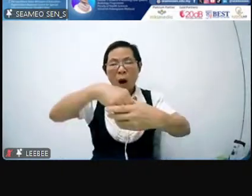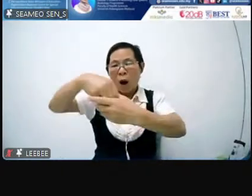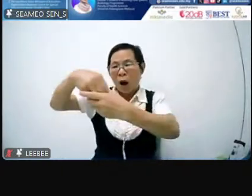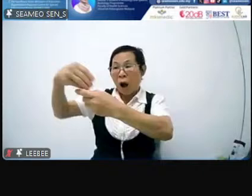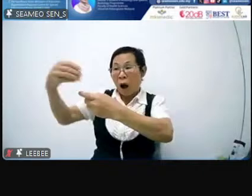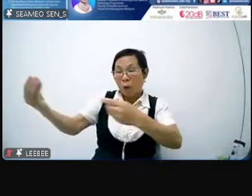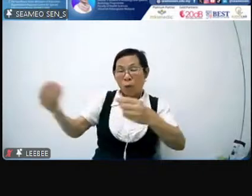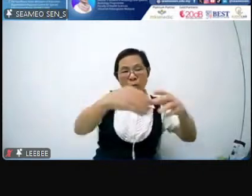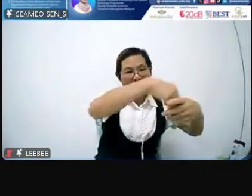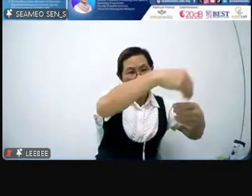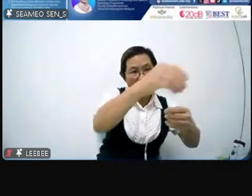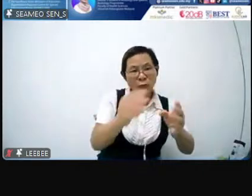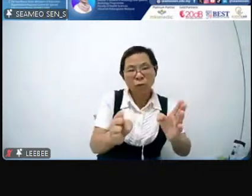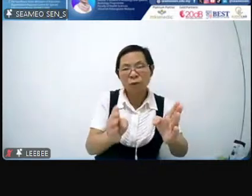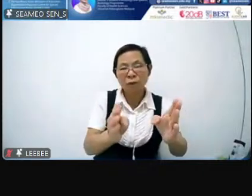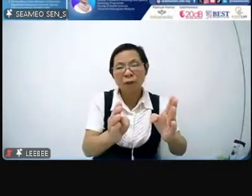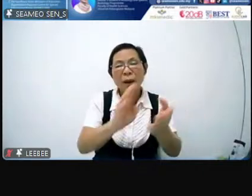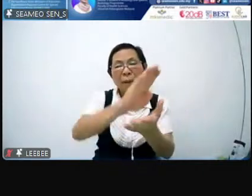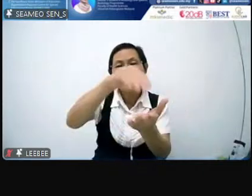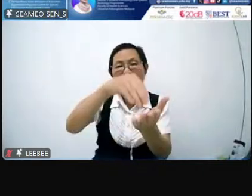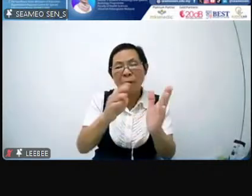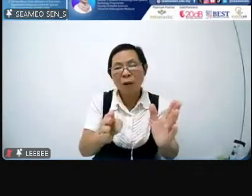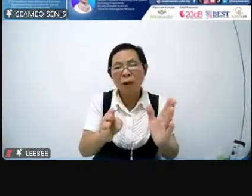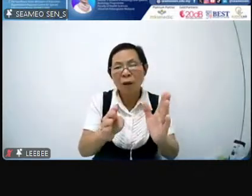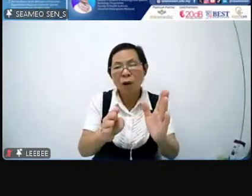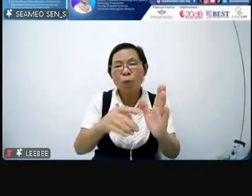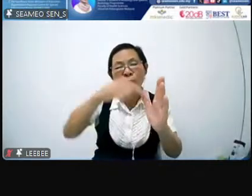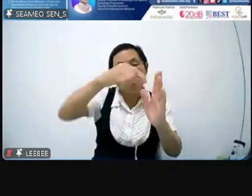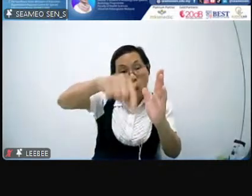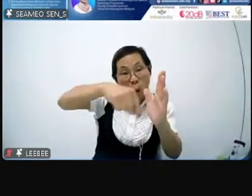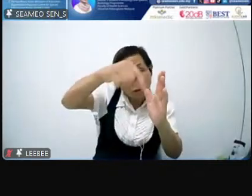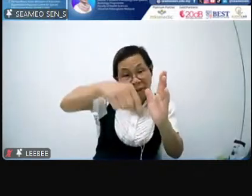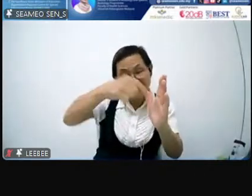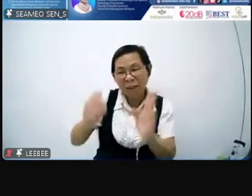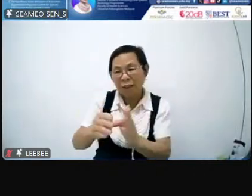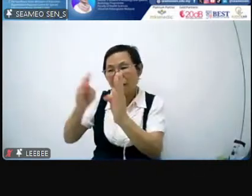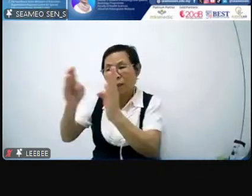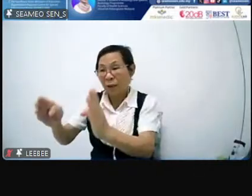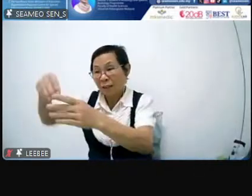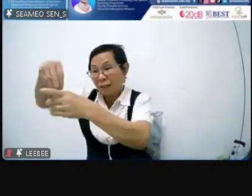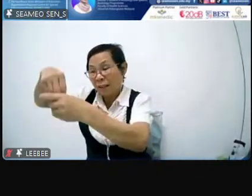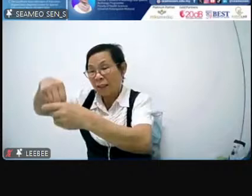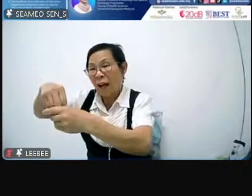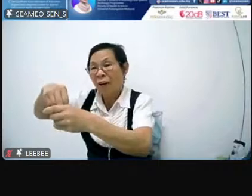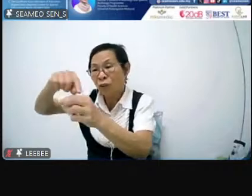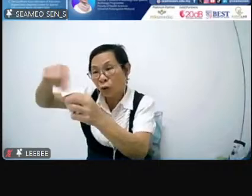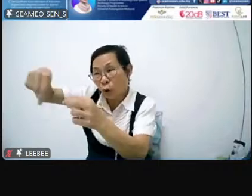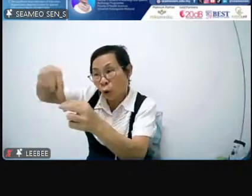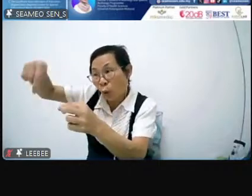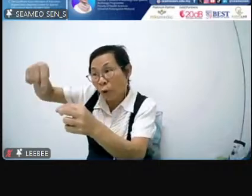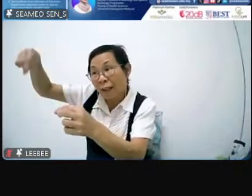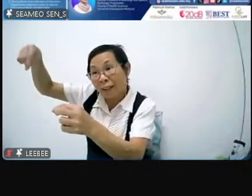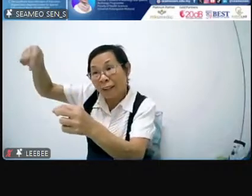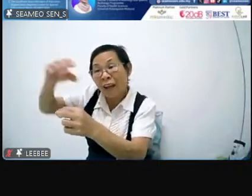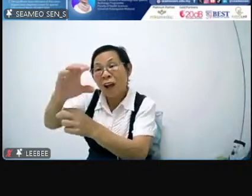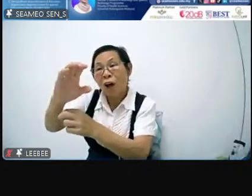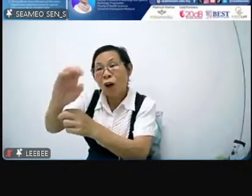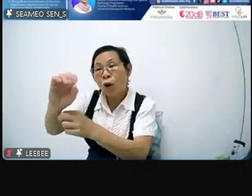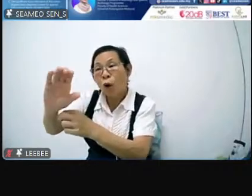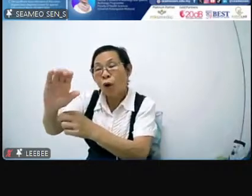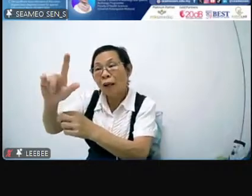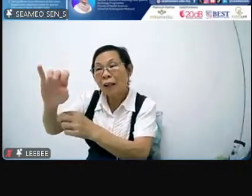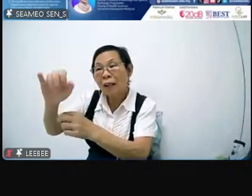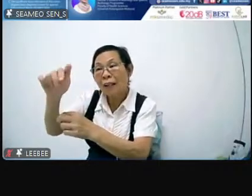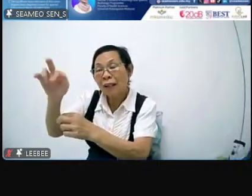eardrum, the middle ears with the ossicles, and the inner ear with the cochlea and the auditory